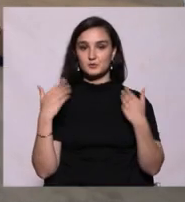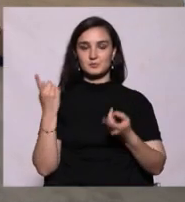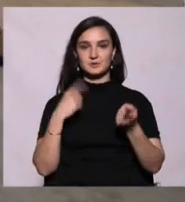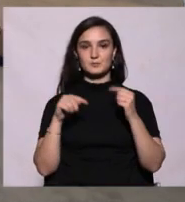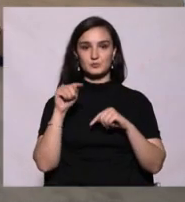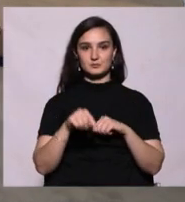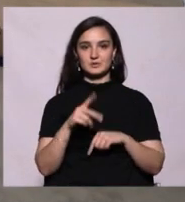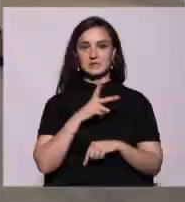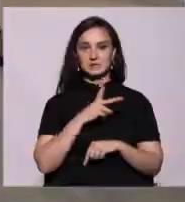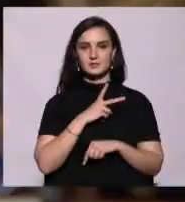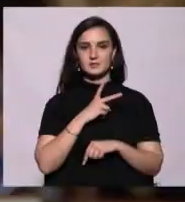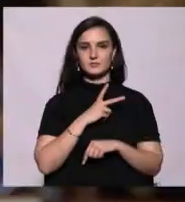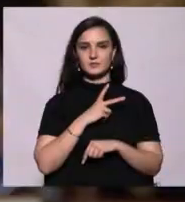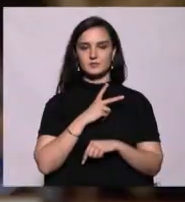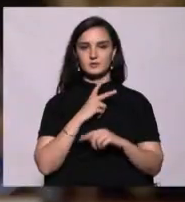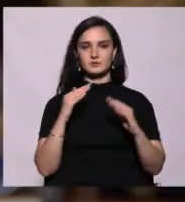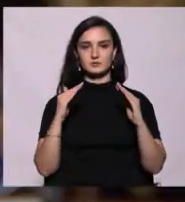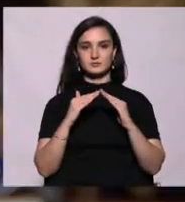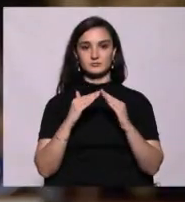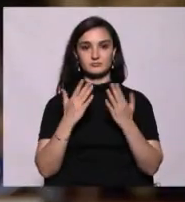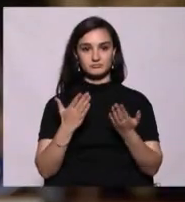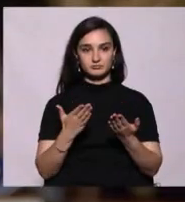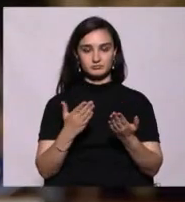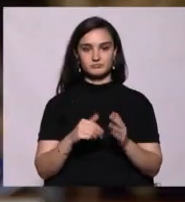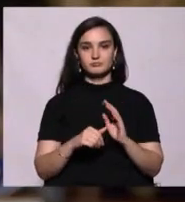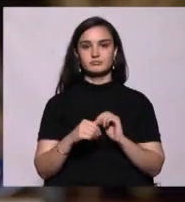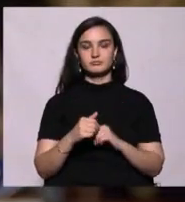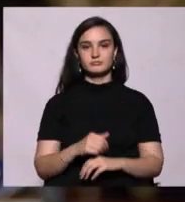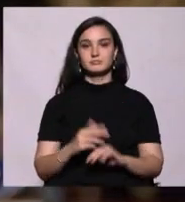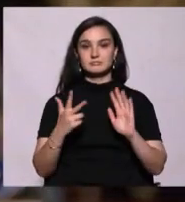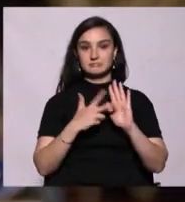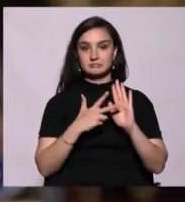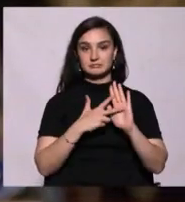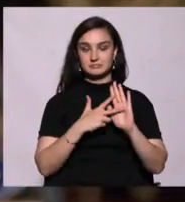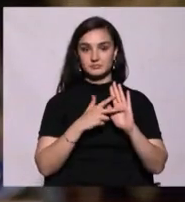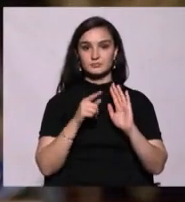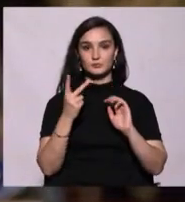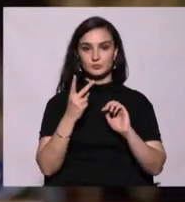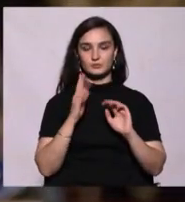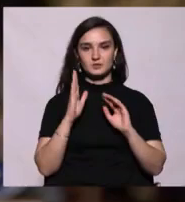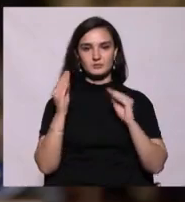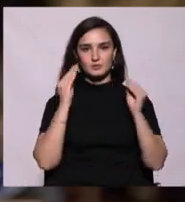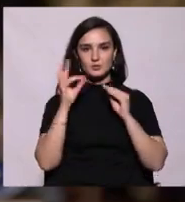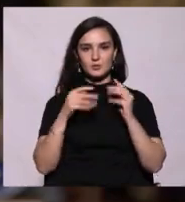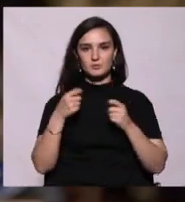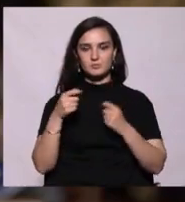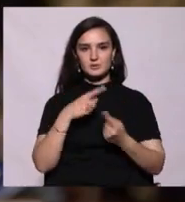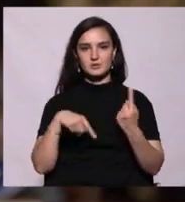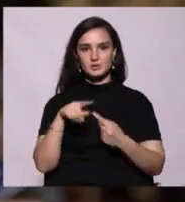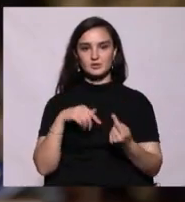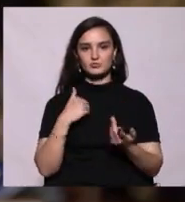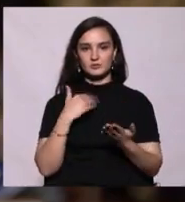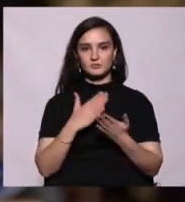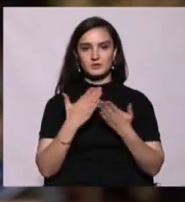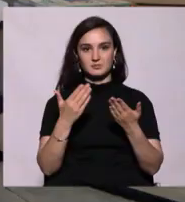Welcome back to English for Specific Purposes Level A2. Today, we will be discussing business. We are